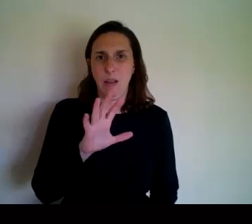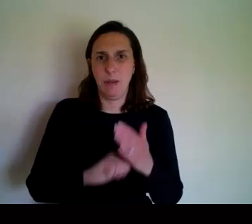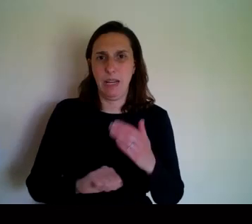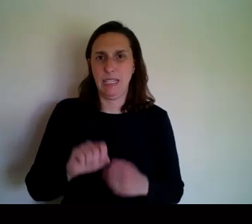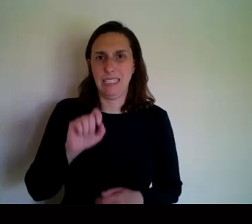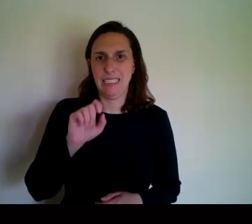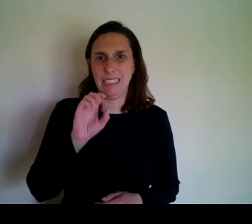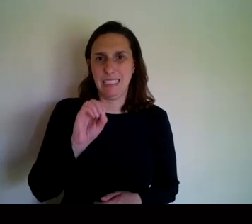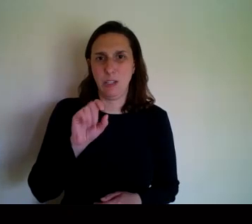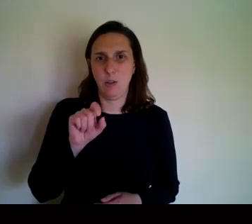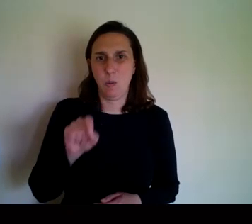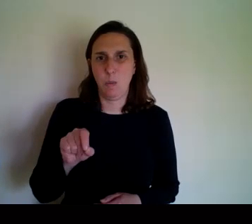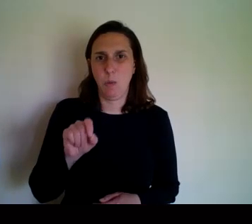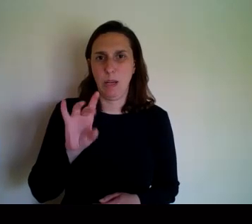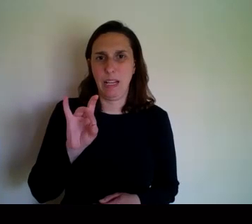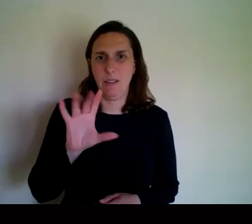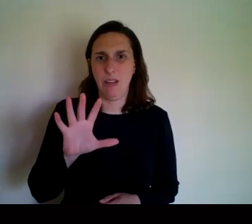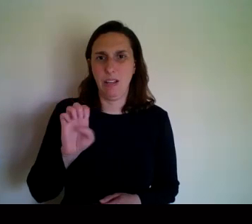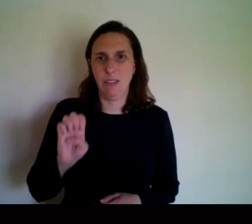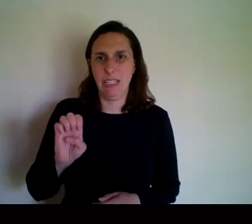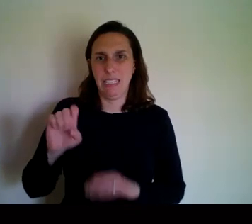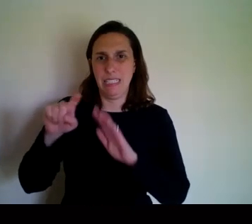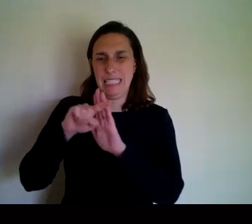0.85 e to the negative 6b.